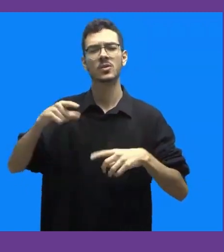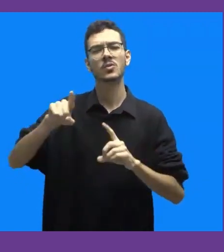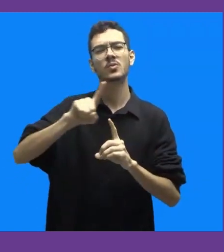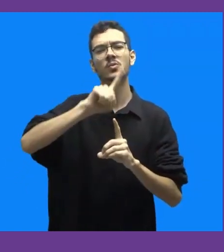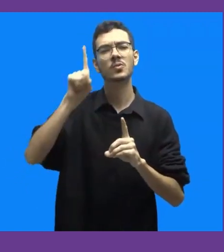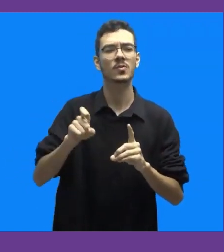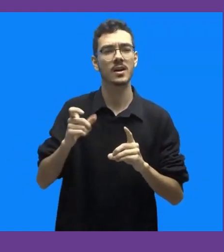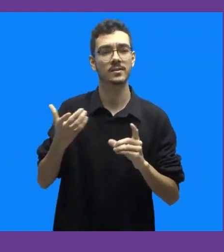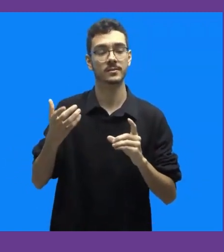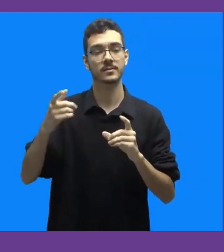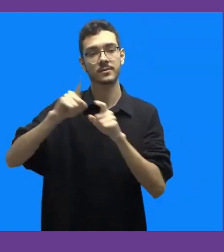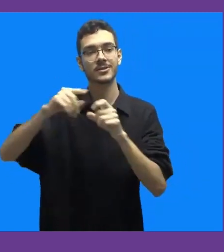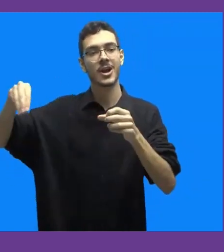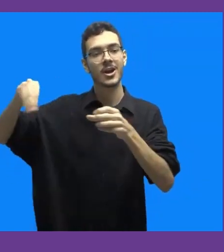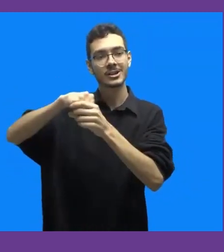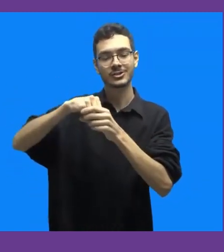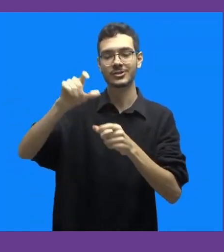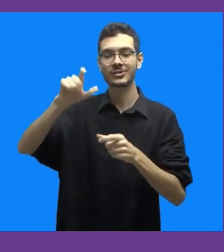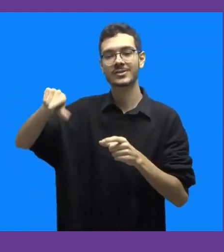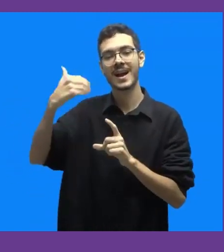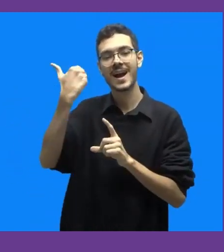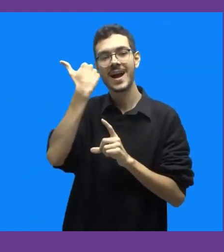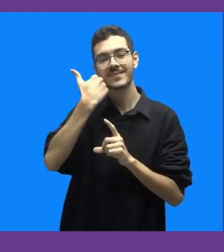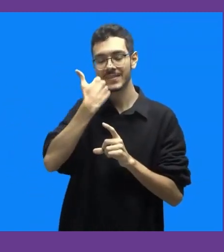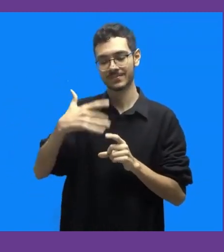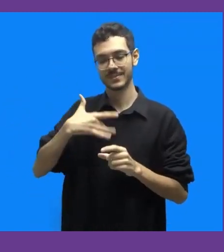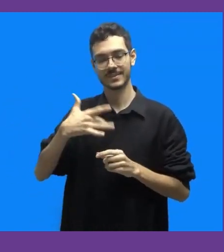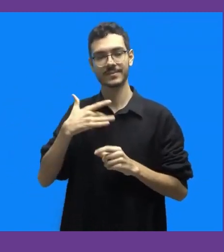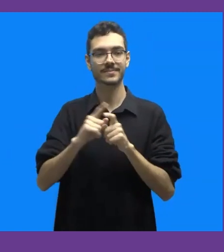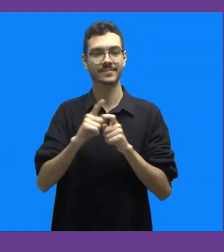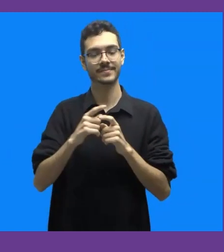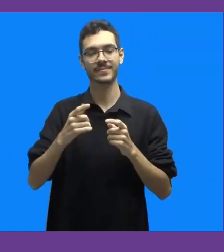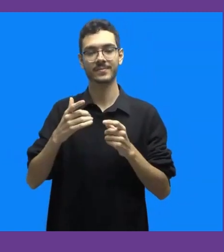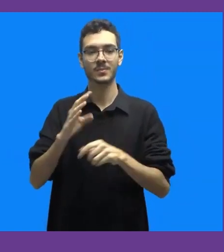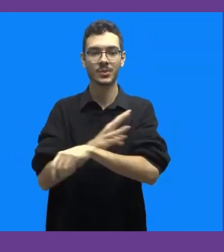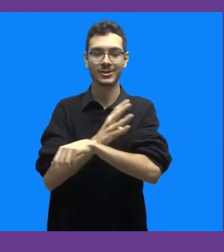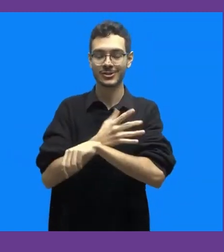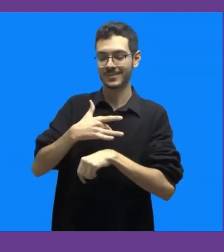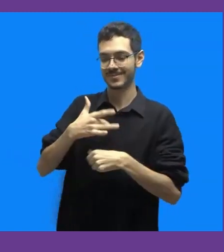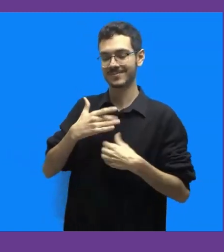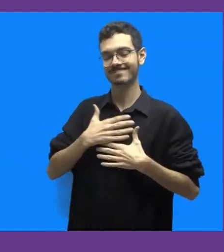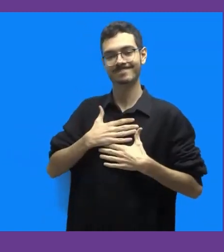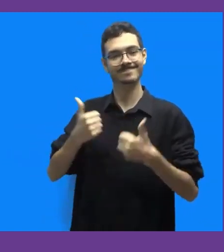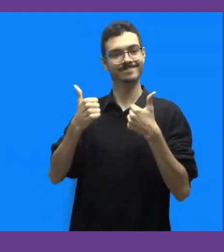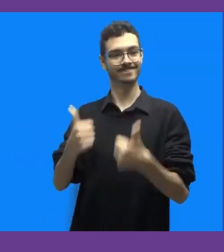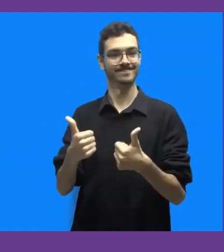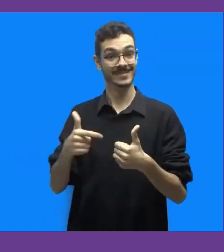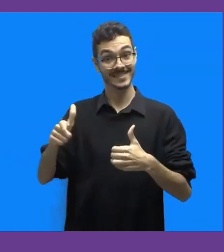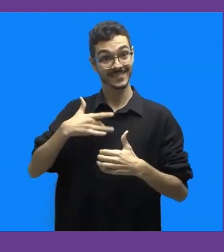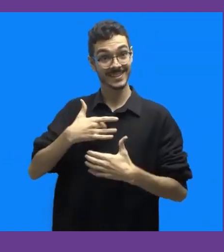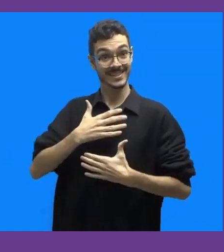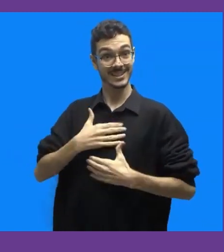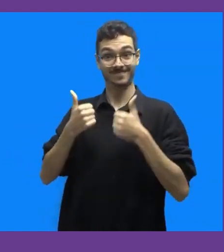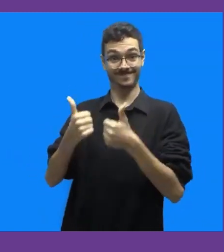it's really a major part of all of this. So you really have to experience. And I was